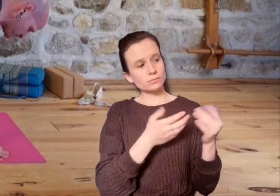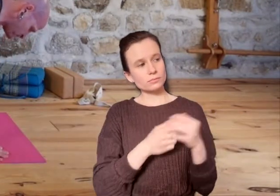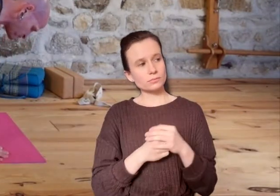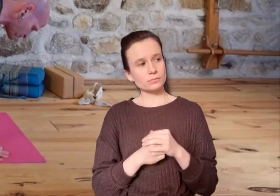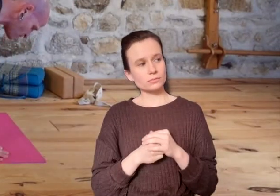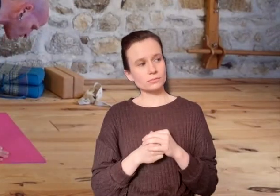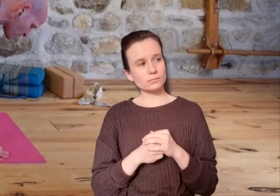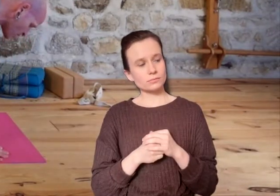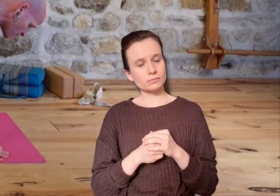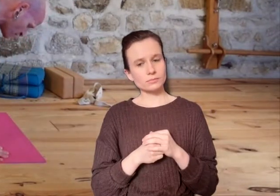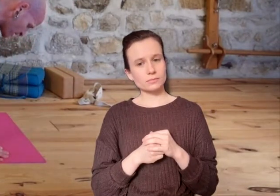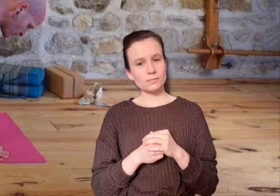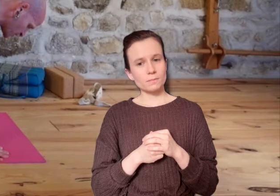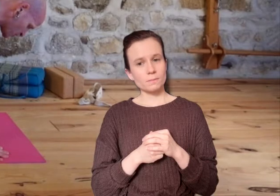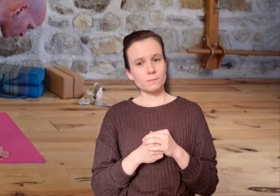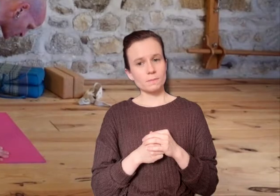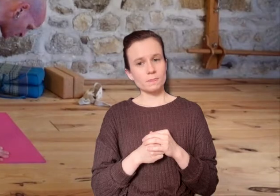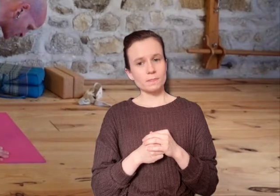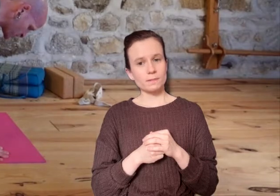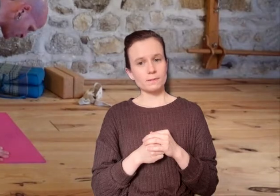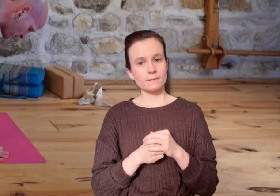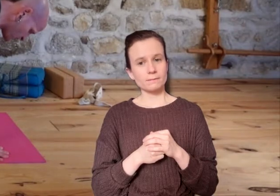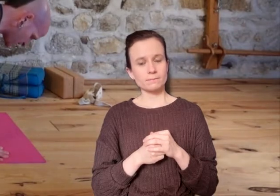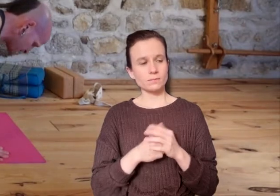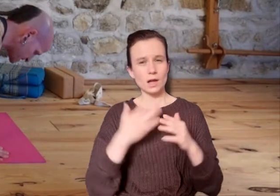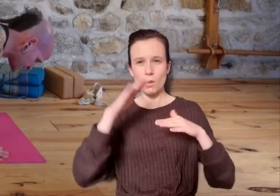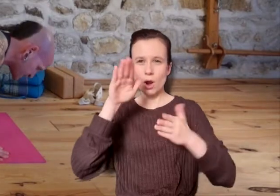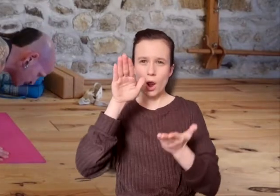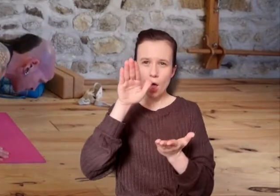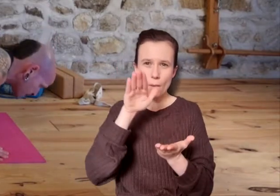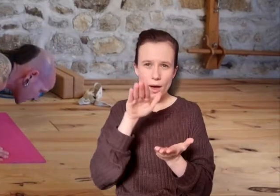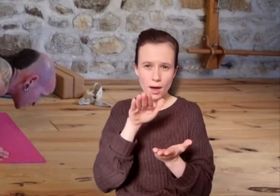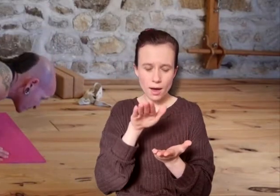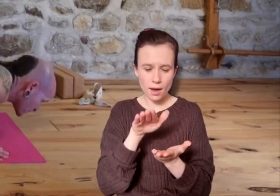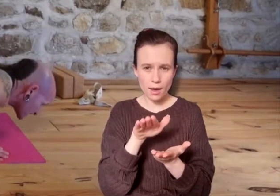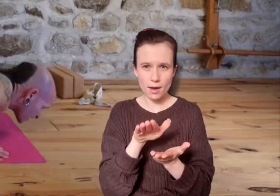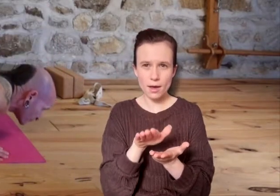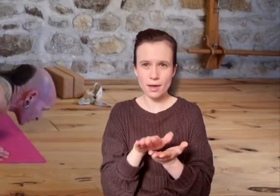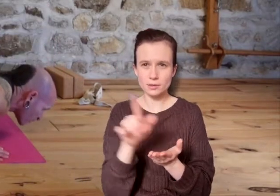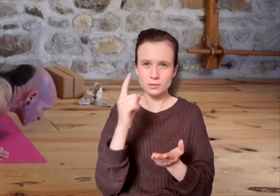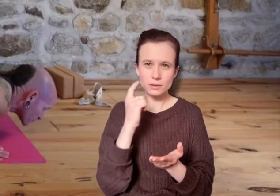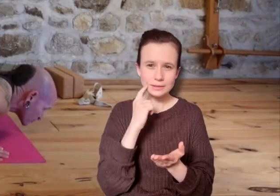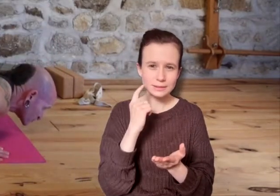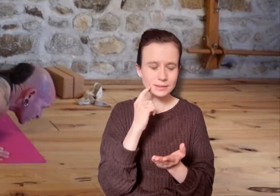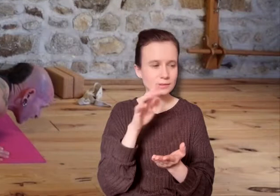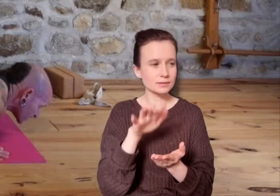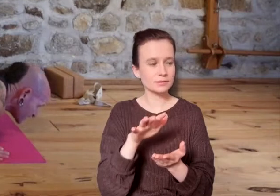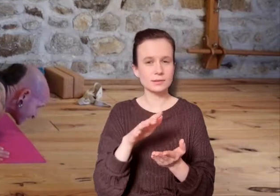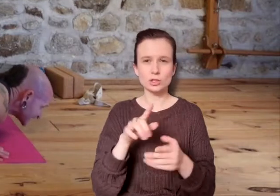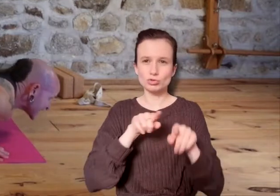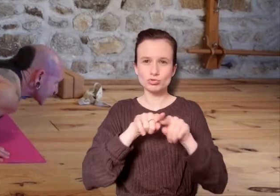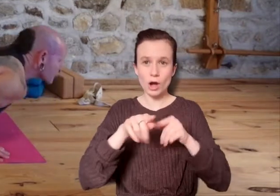position. From there, we're going to lower ourselves to the floor nice and easy. Keep the belly hovering off the floor if you